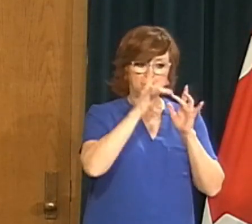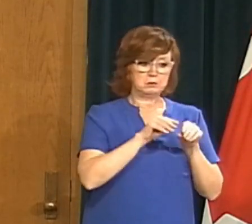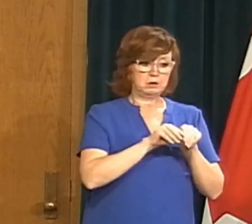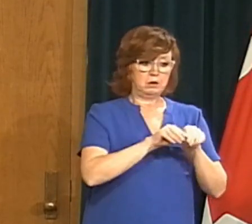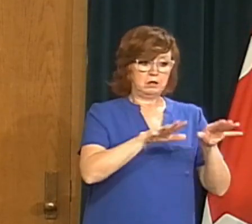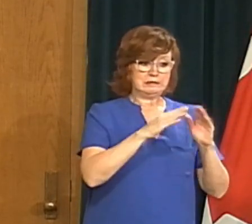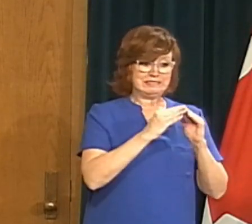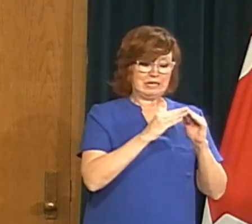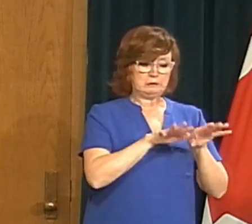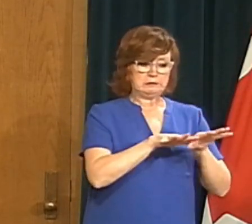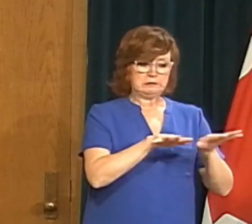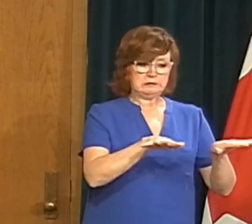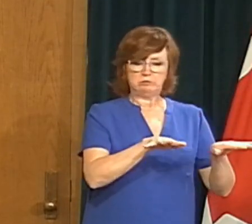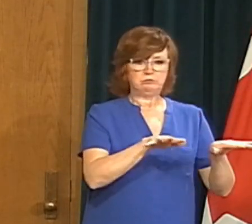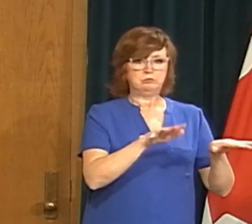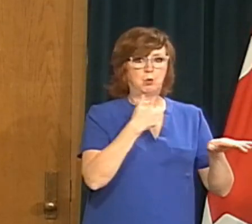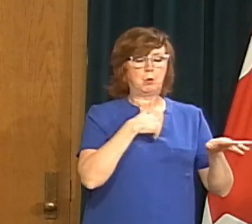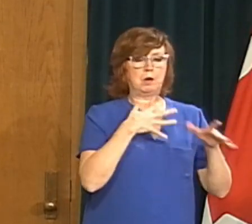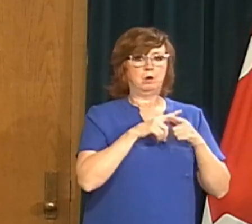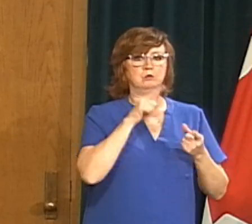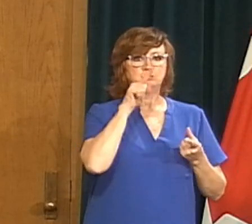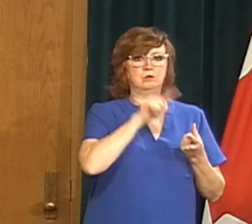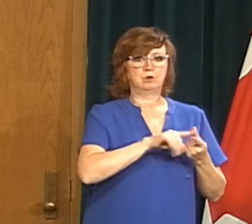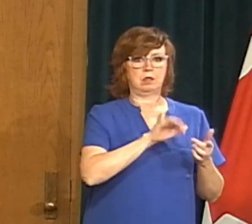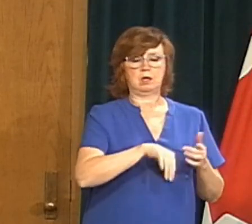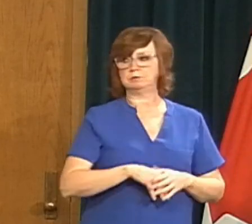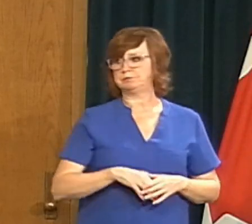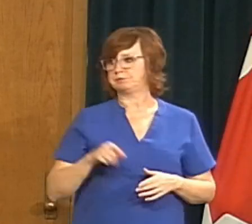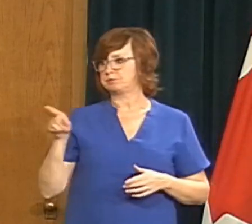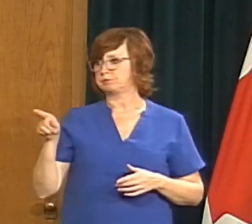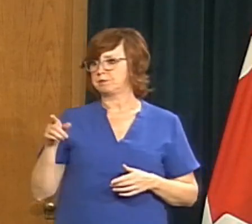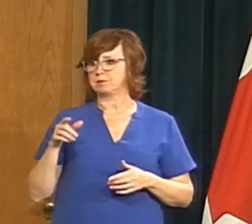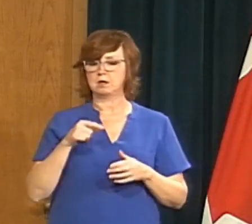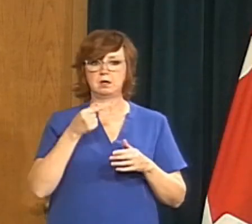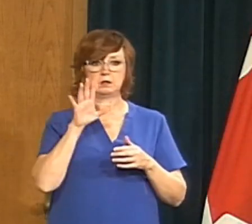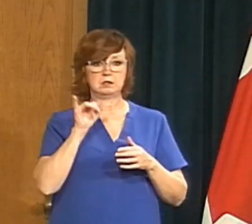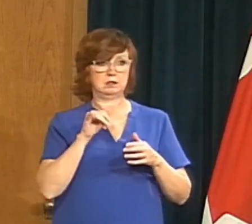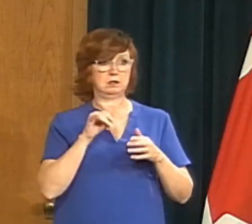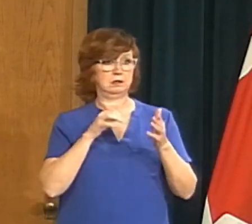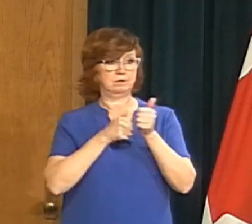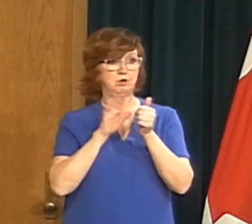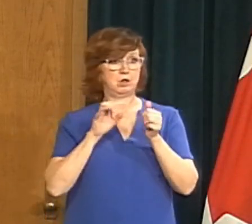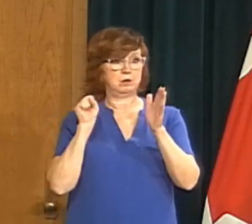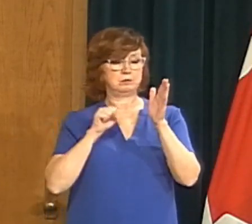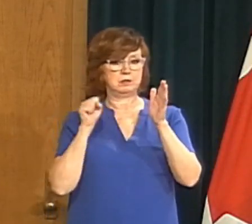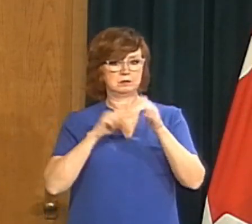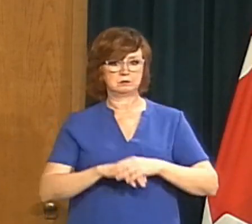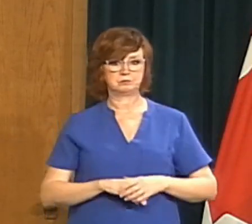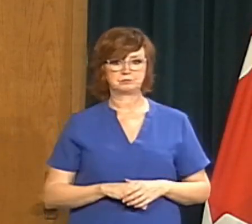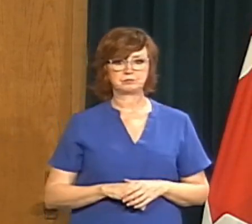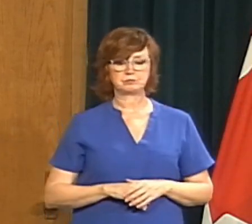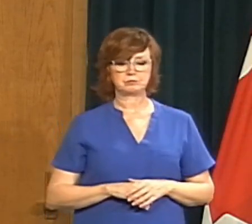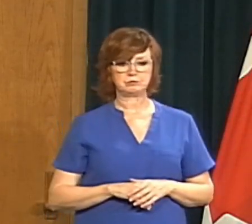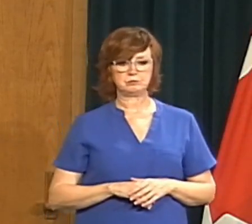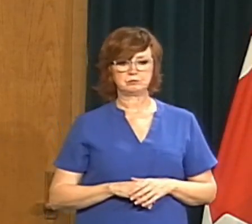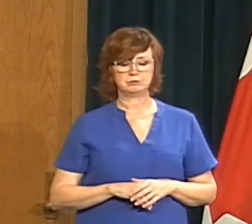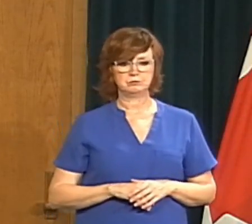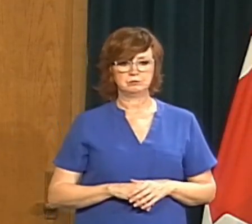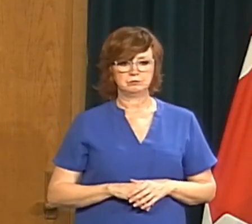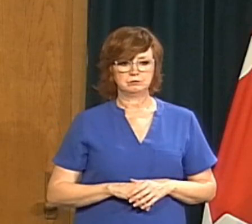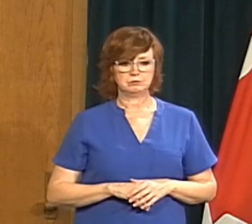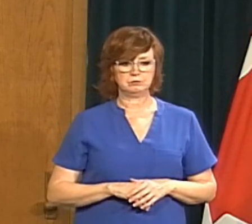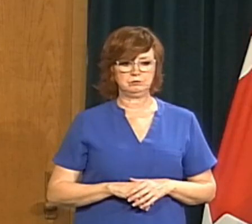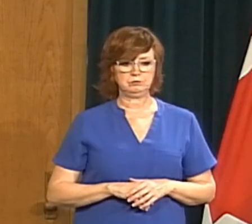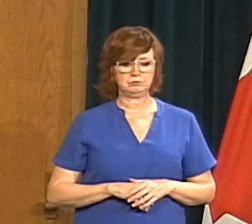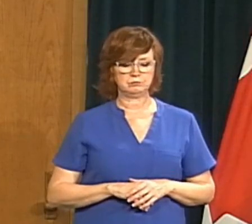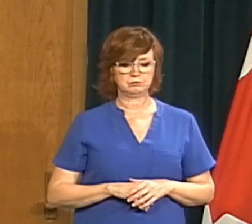to move forward with phase 1 of our plan in Lloydminster. You have a follow-up, Guy? Yeah, a related question. Mr. Premier, who made